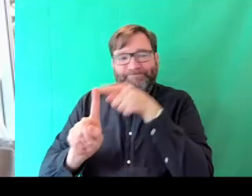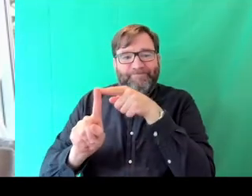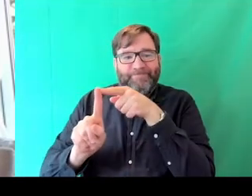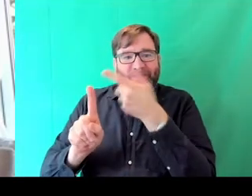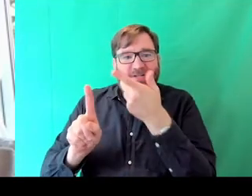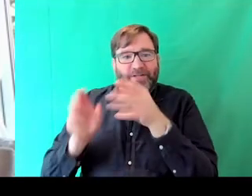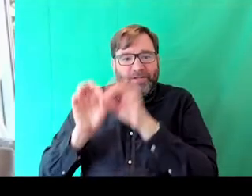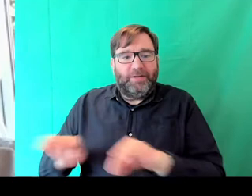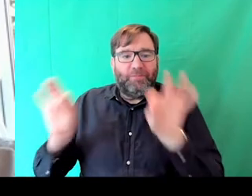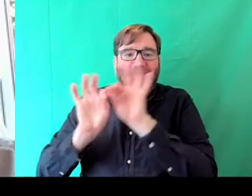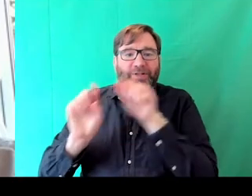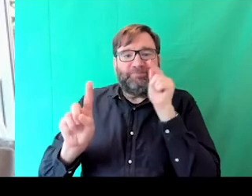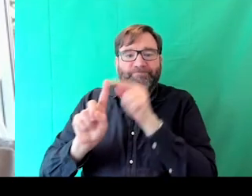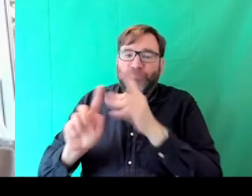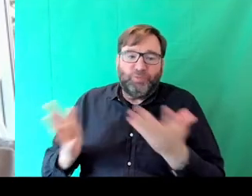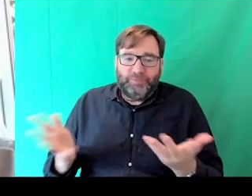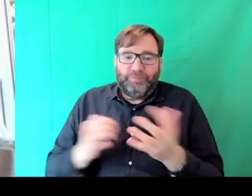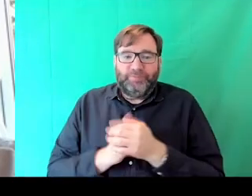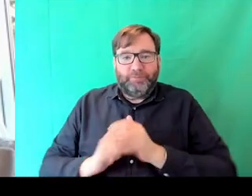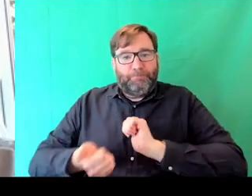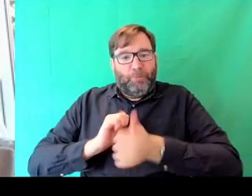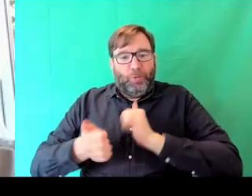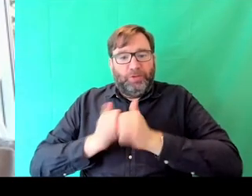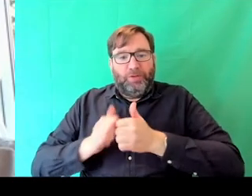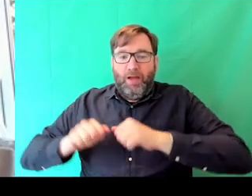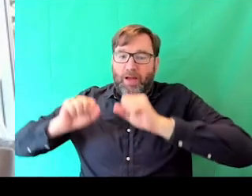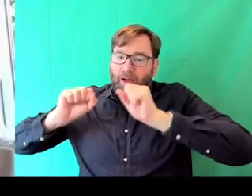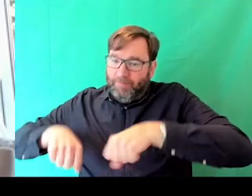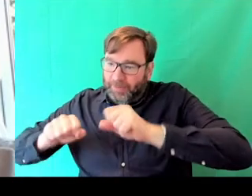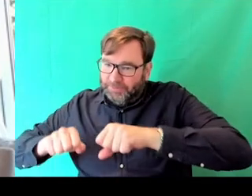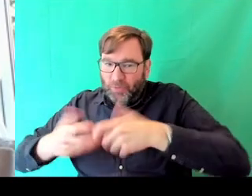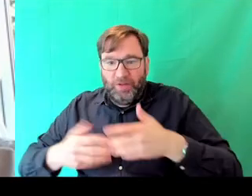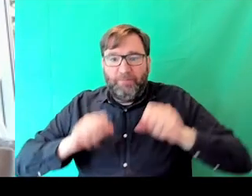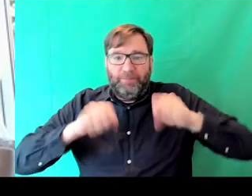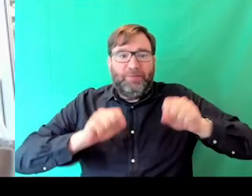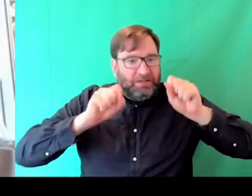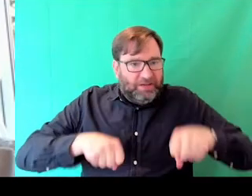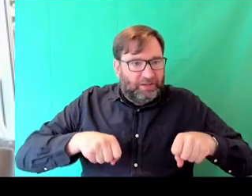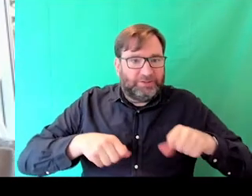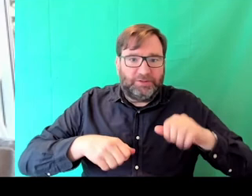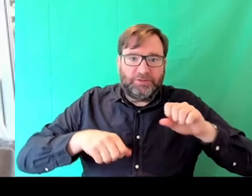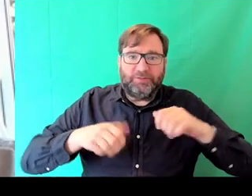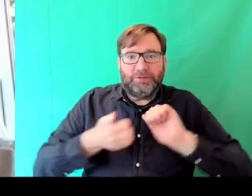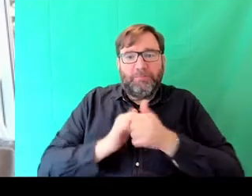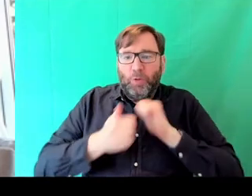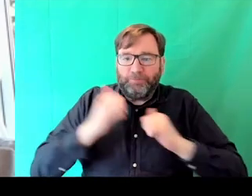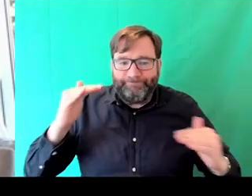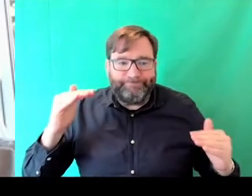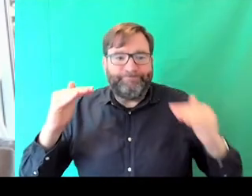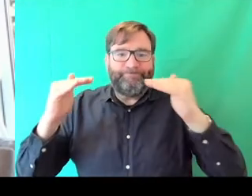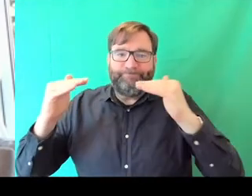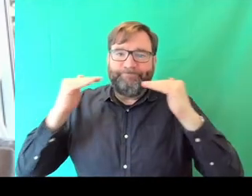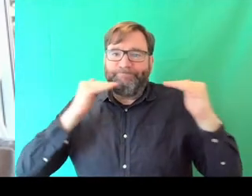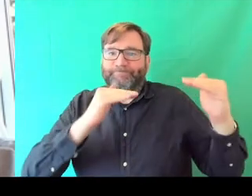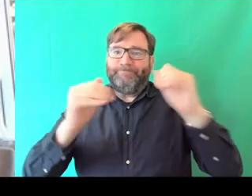inclusion. And, you know, obviously we all have a way to go and, you know, sport has a way to go to be more inclusive and